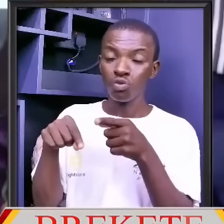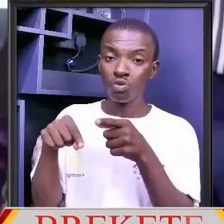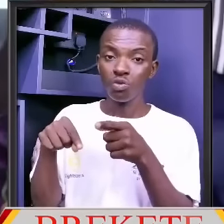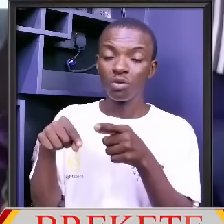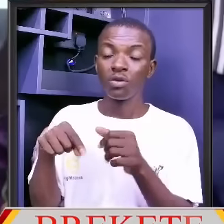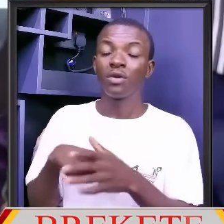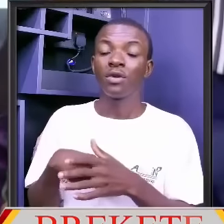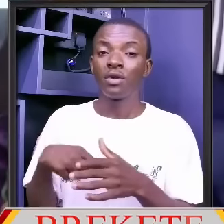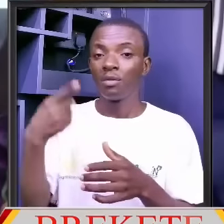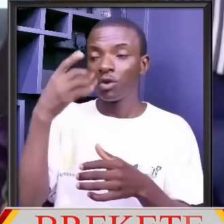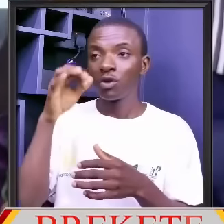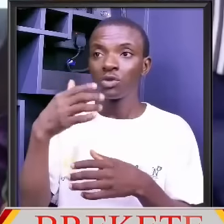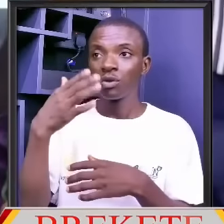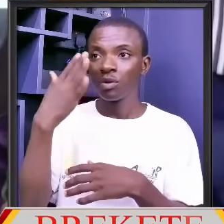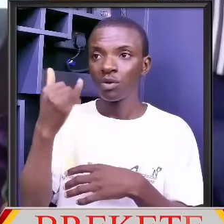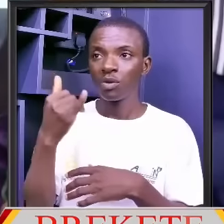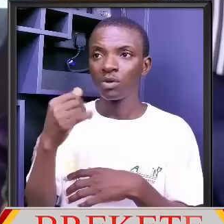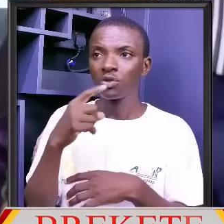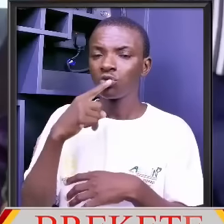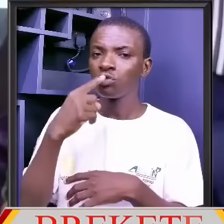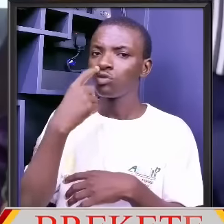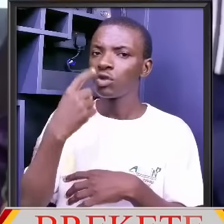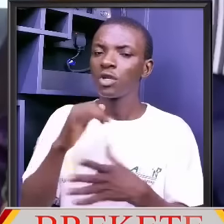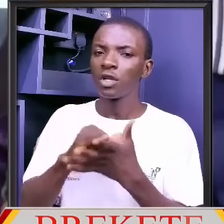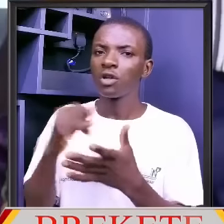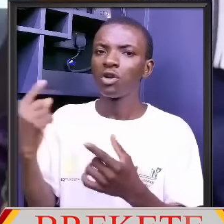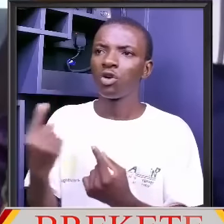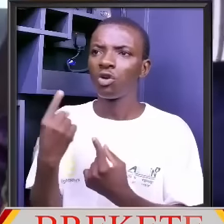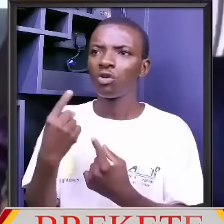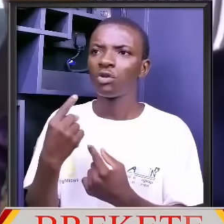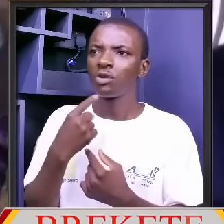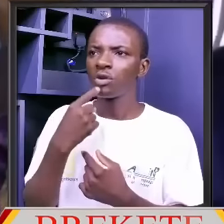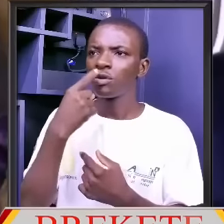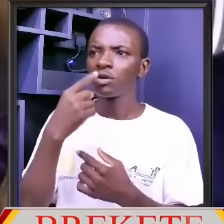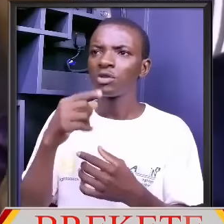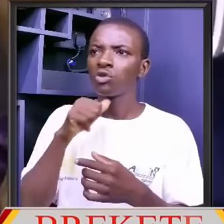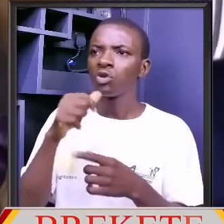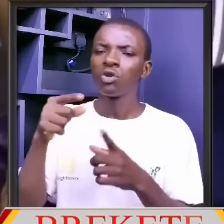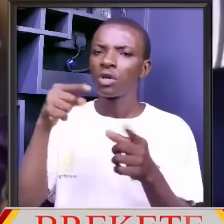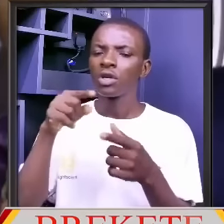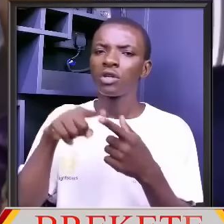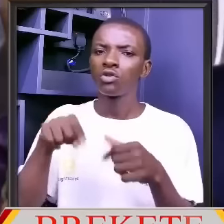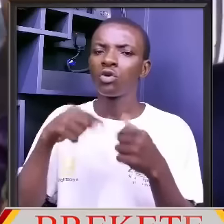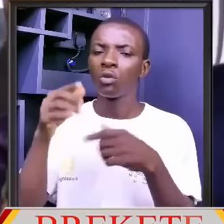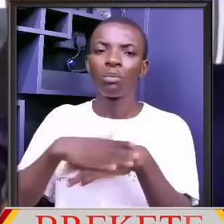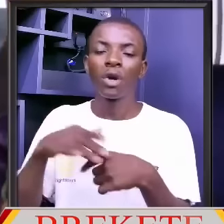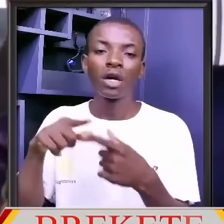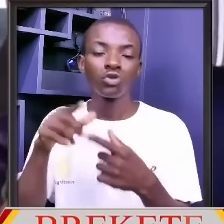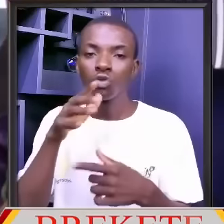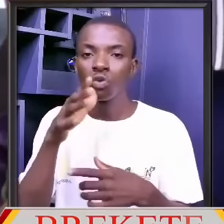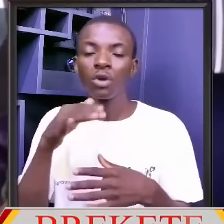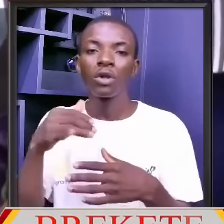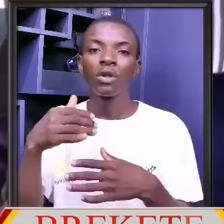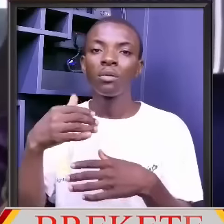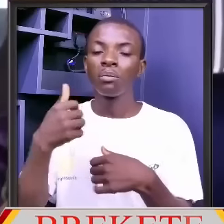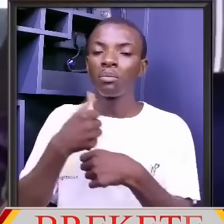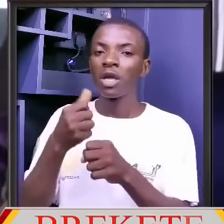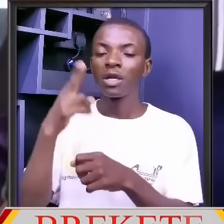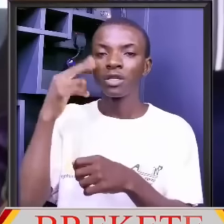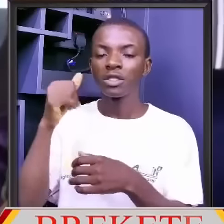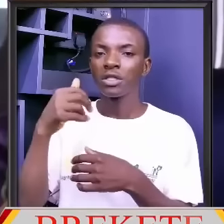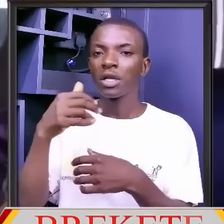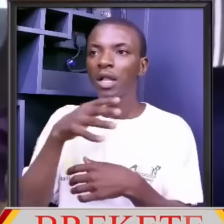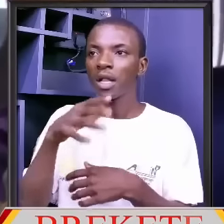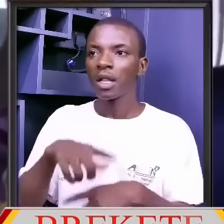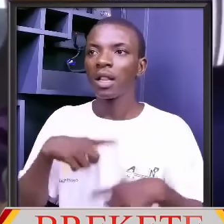me. He gets swear away. They always swear for me. He said me. Me no agree go back to that woman. Me won't make your life miserable.